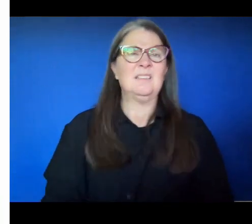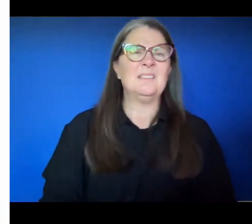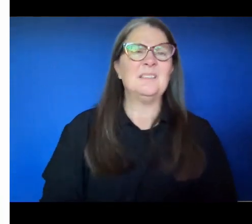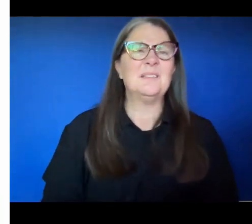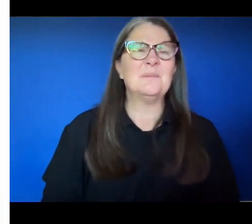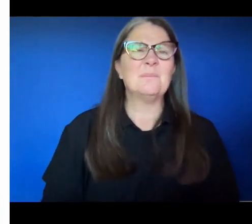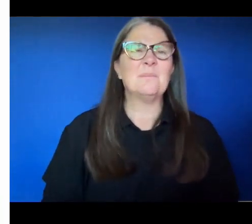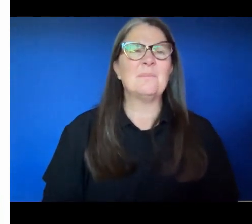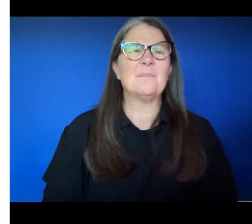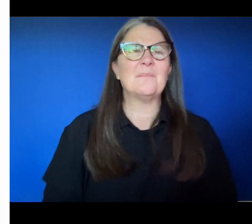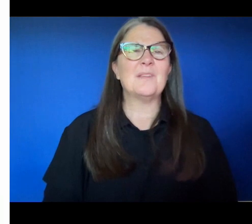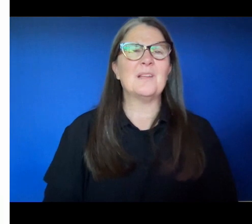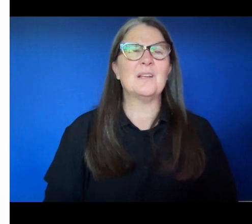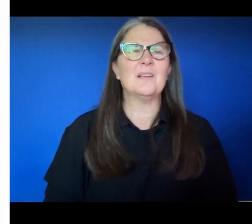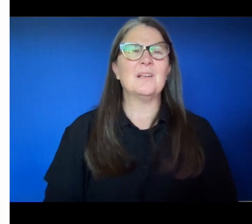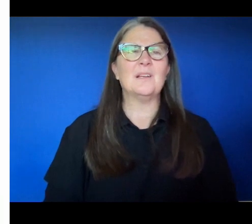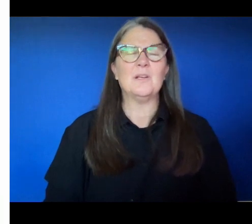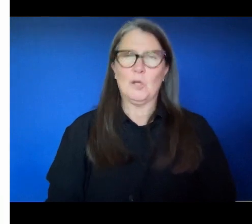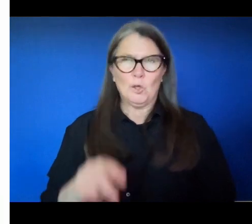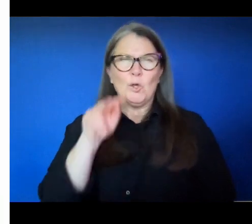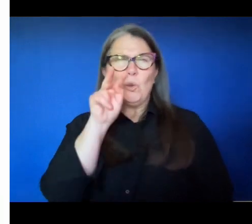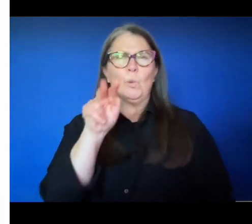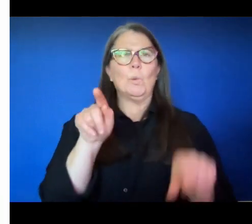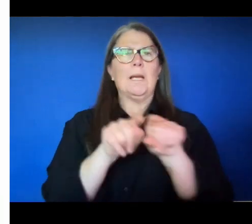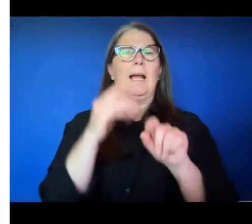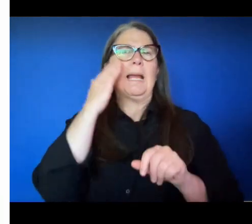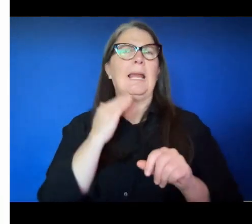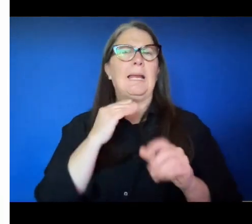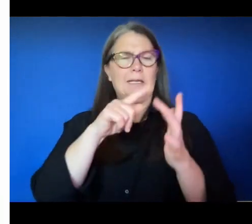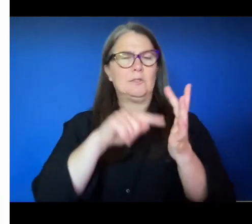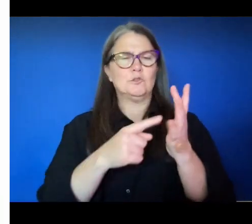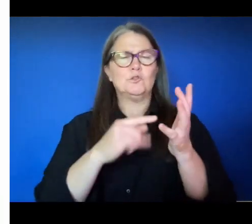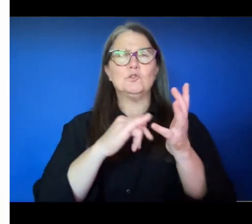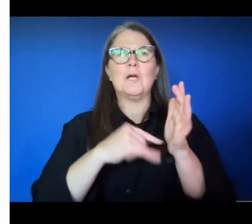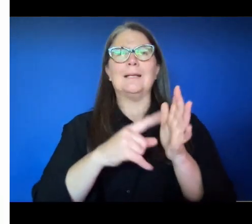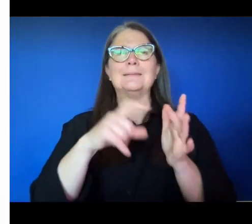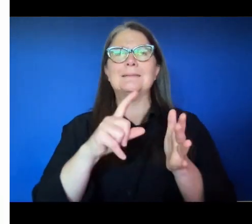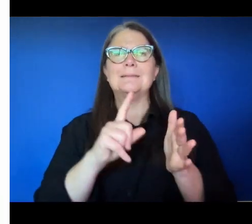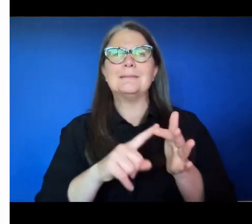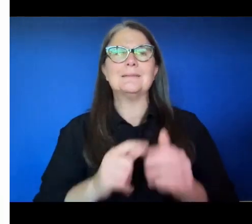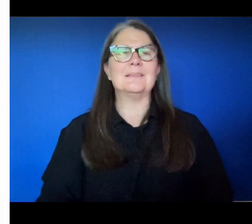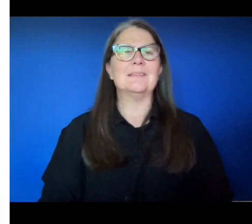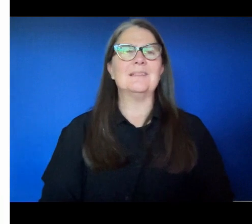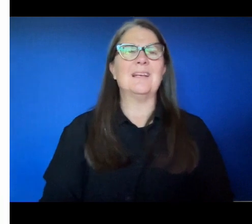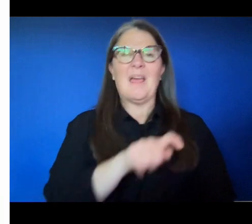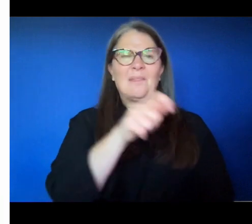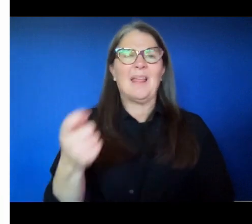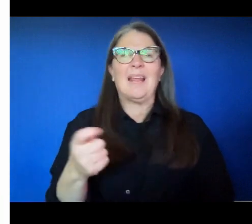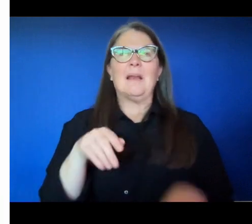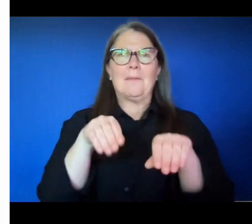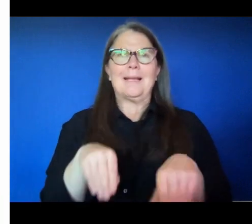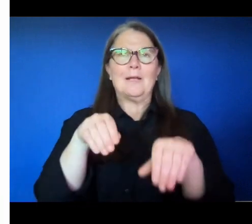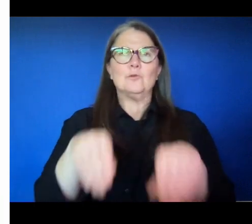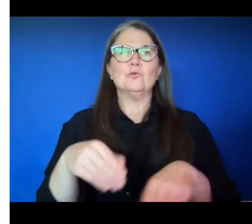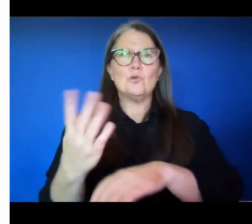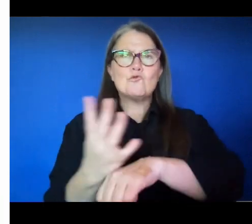pine coming down across her face. And Lisa with the kangaroo grass and the dugong bones, rib bones